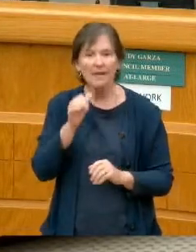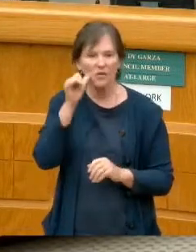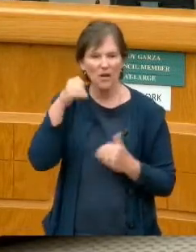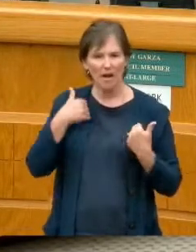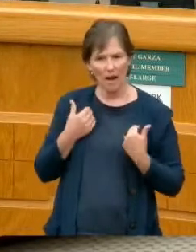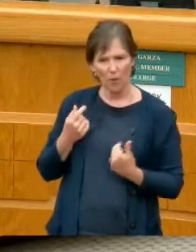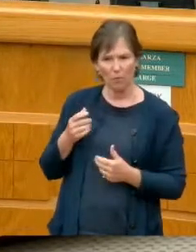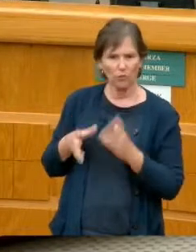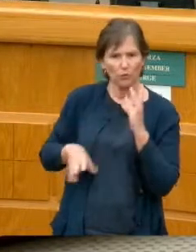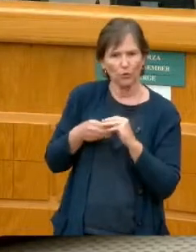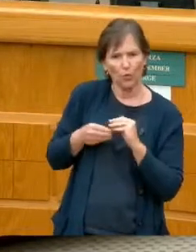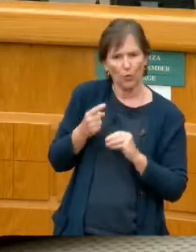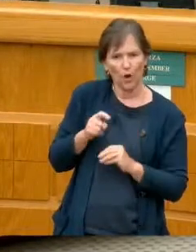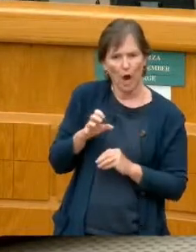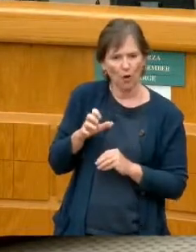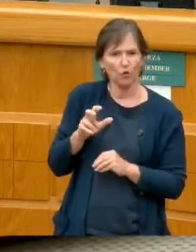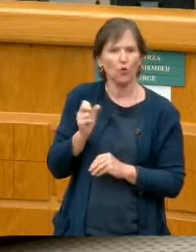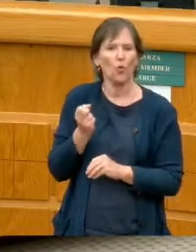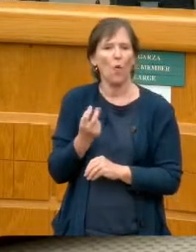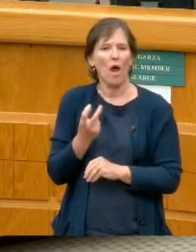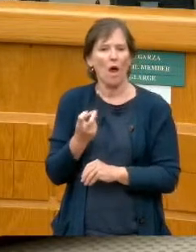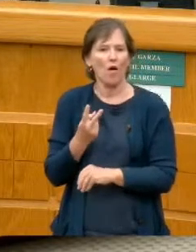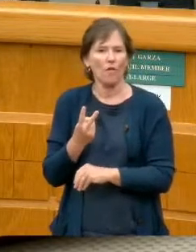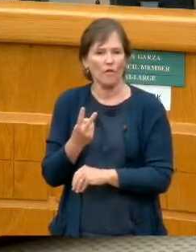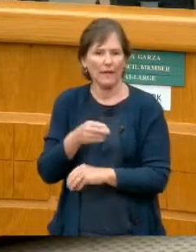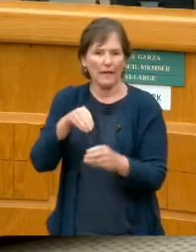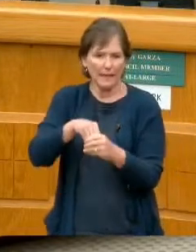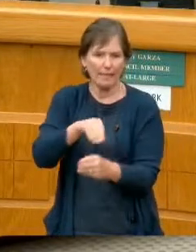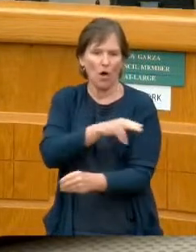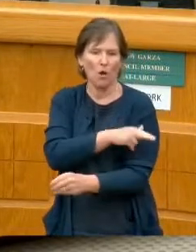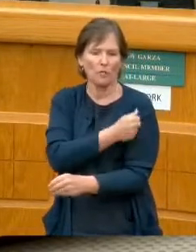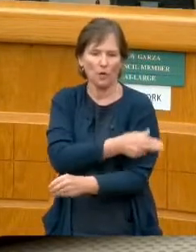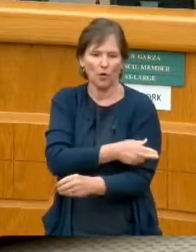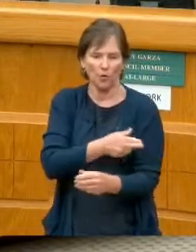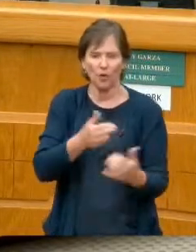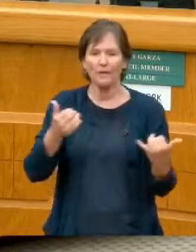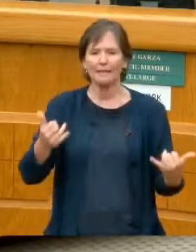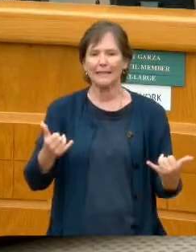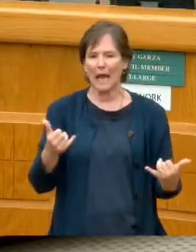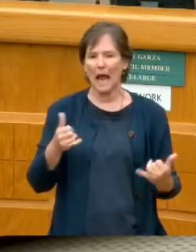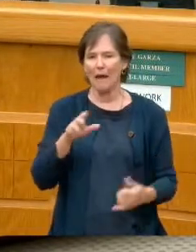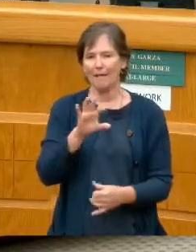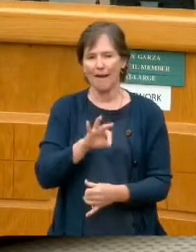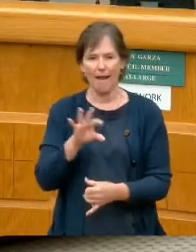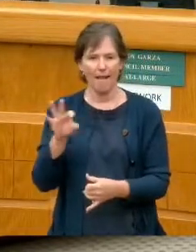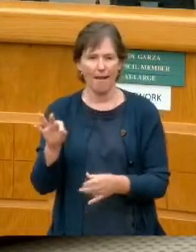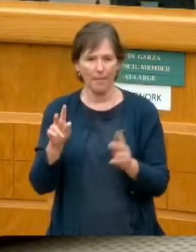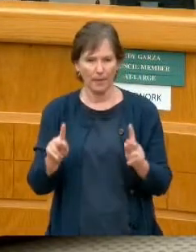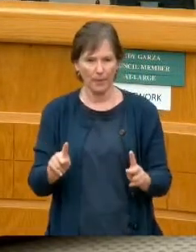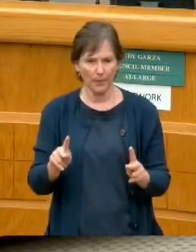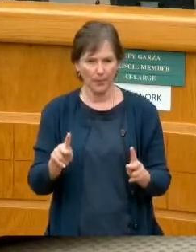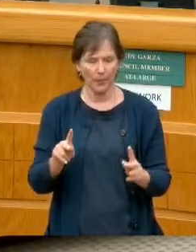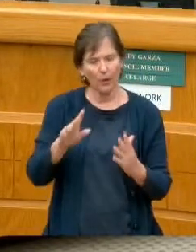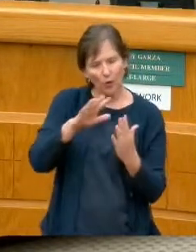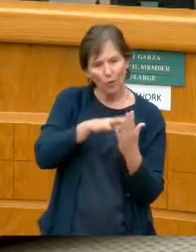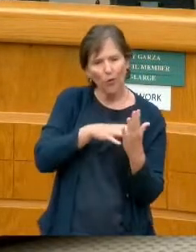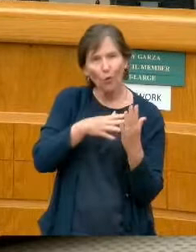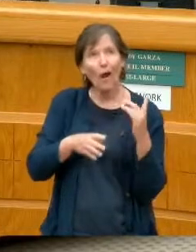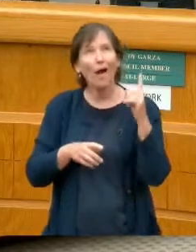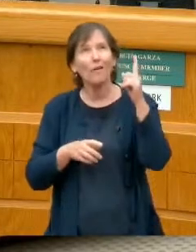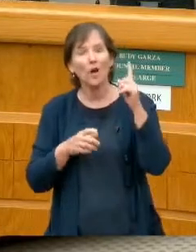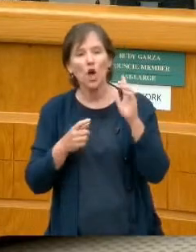and today with 99, reduction of 13. You can see on the graph, it goes all the way back to